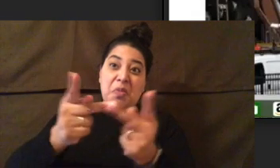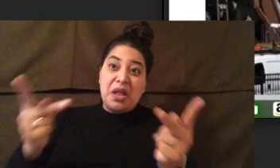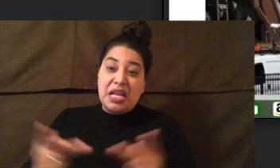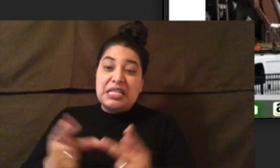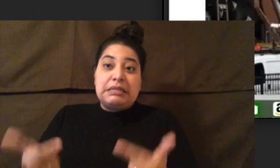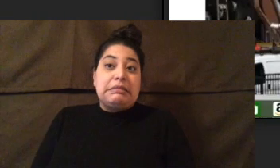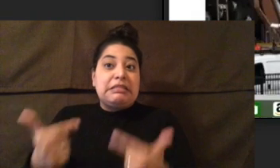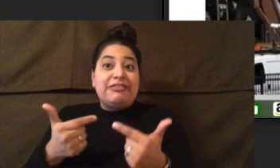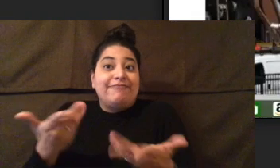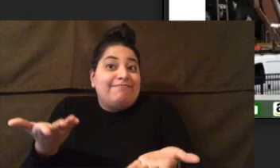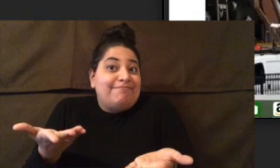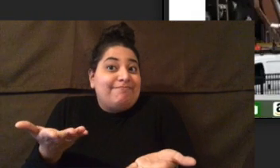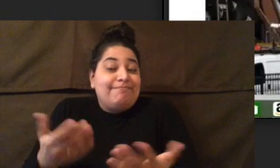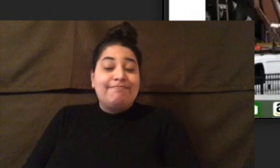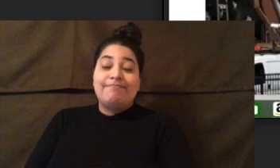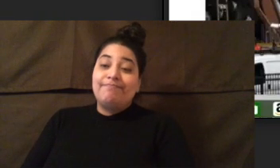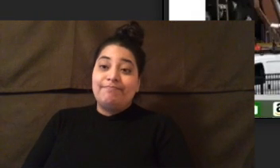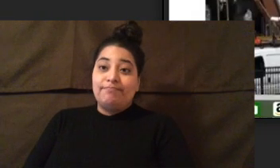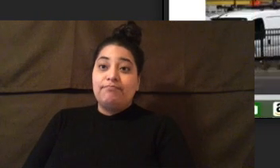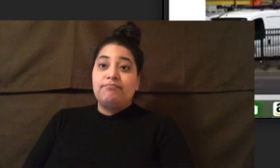live.